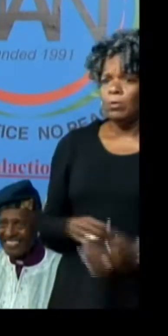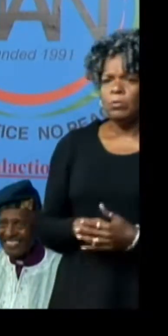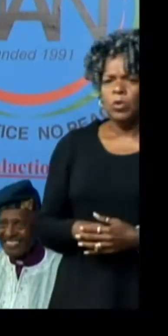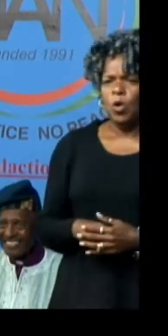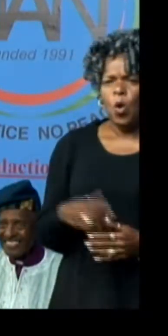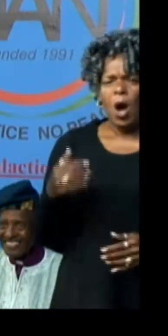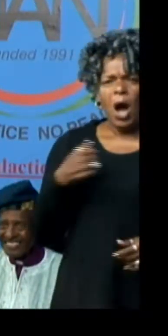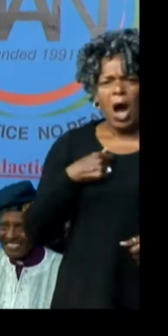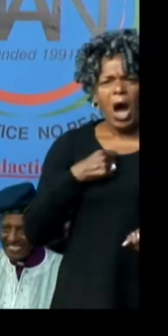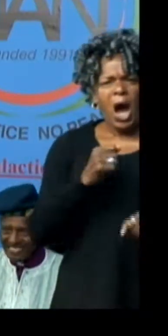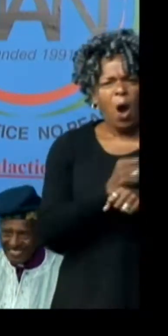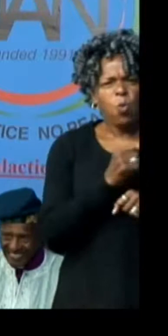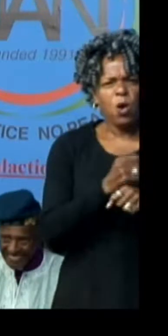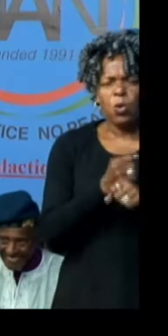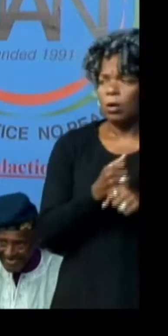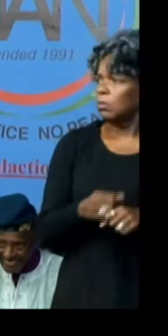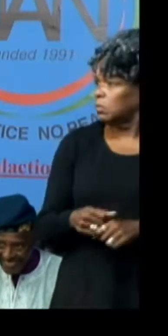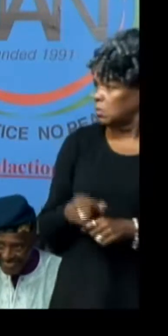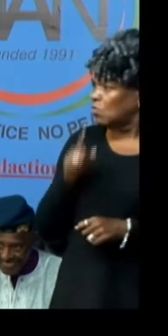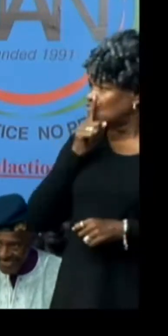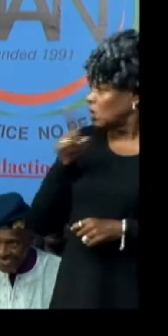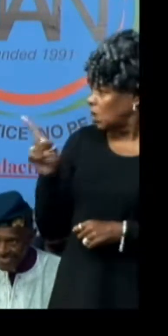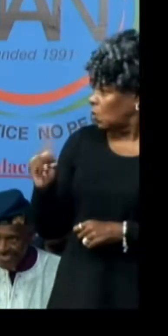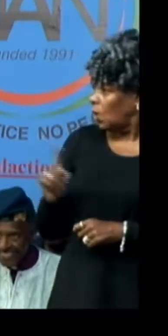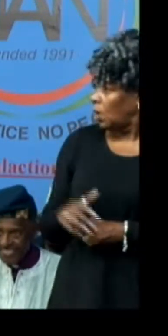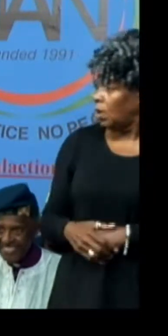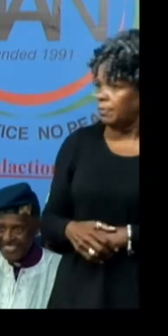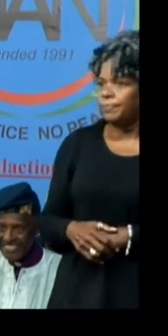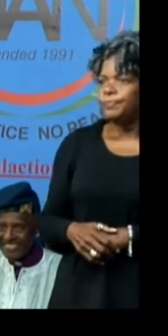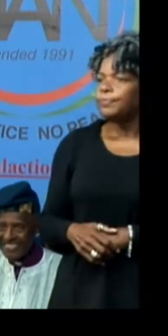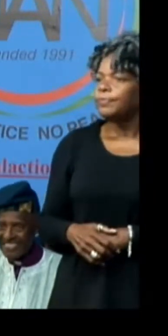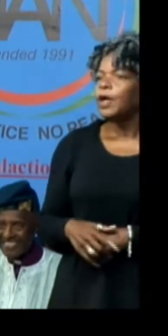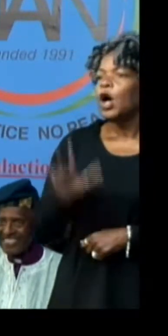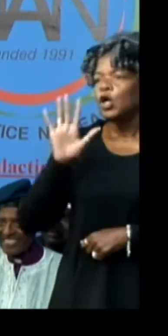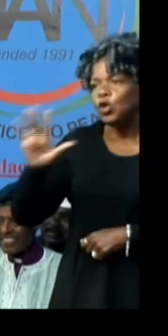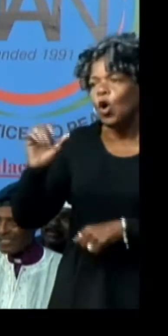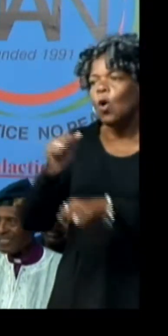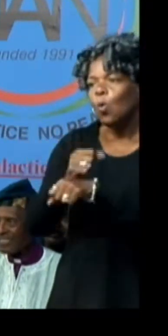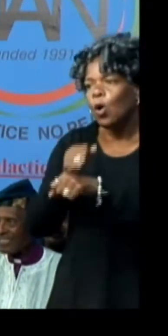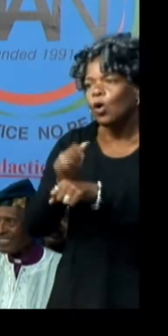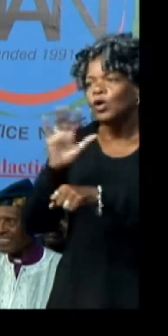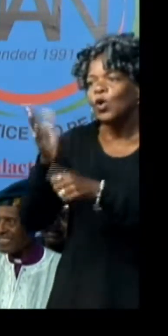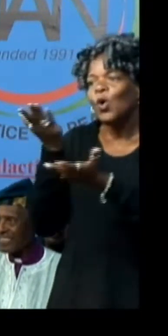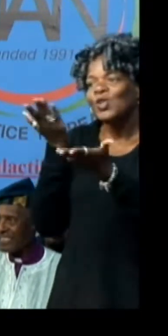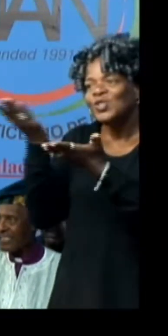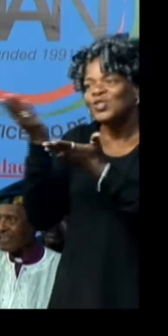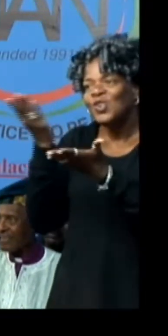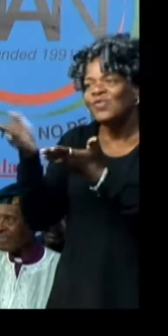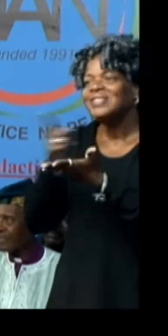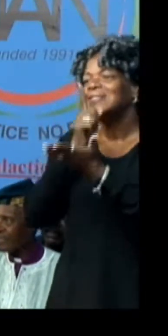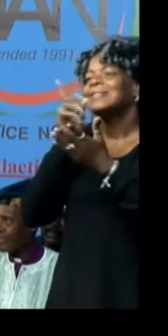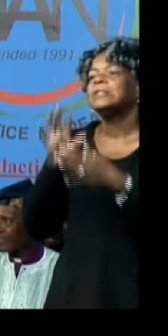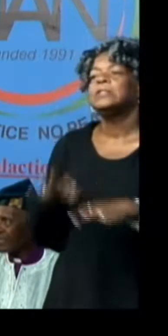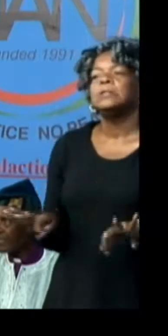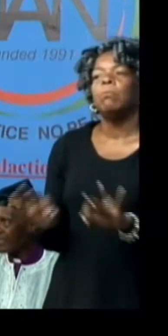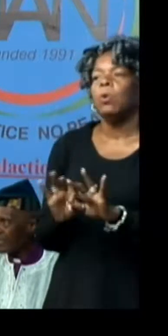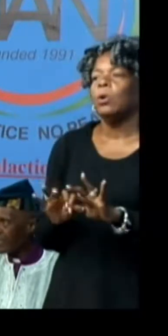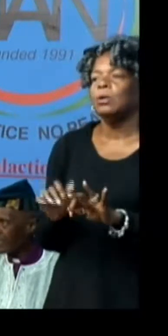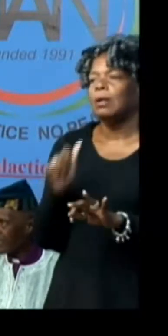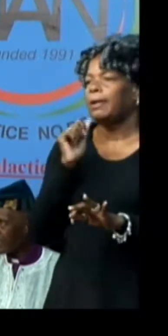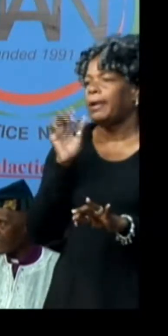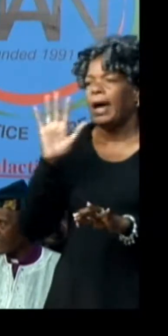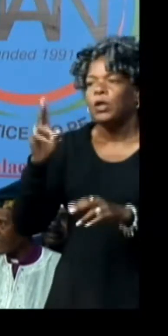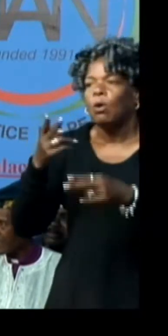But work and service is irreplaceable. That's why I tell our young folk here at National Action